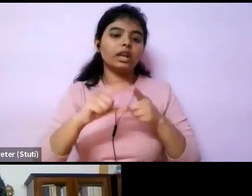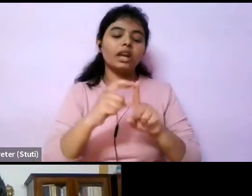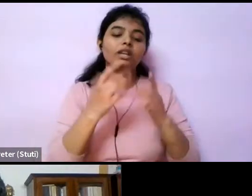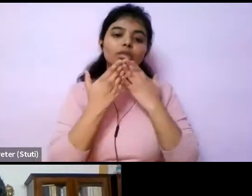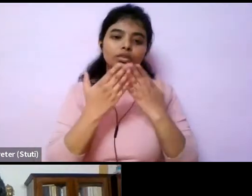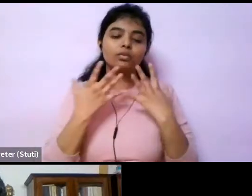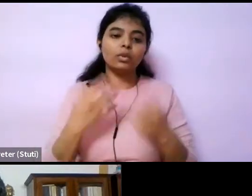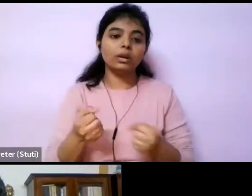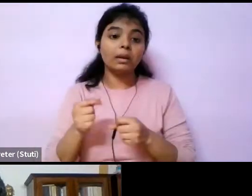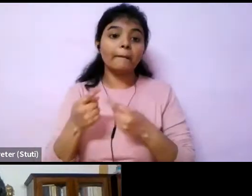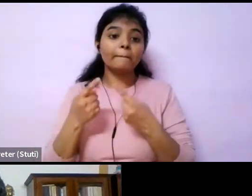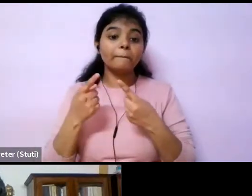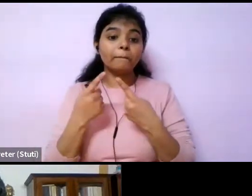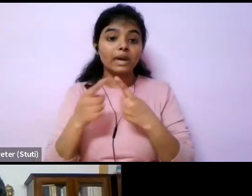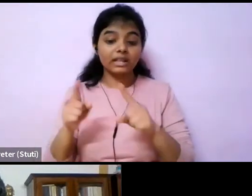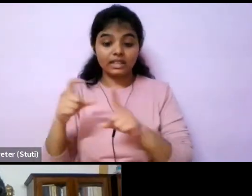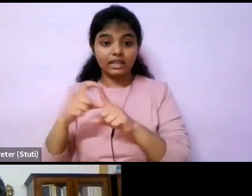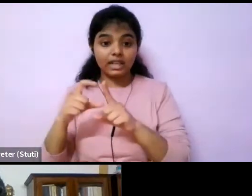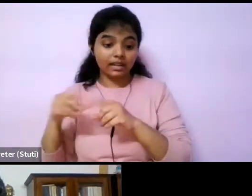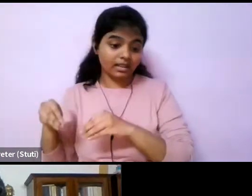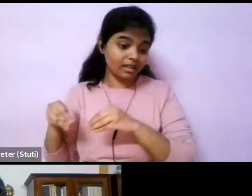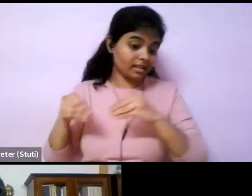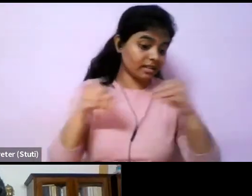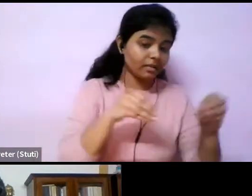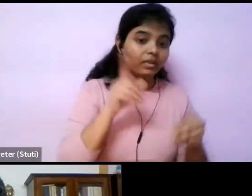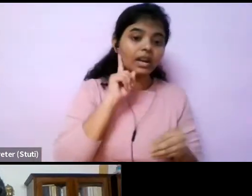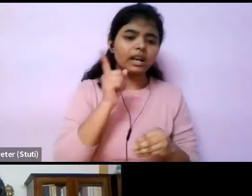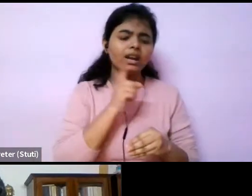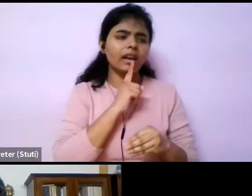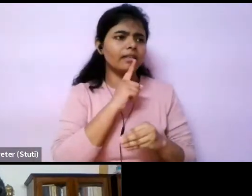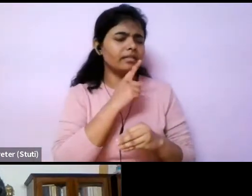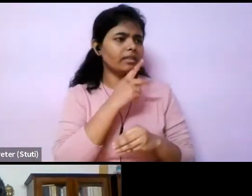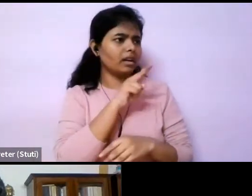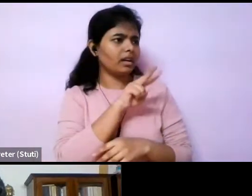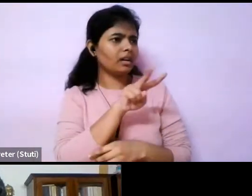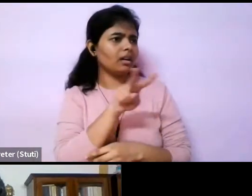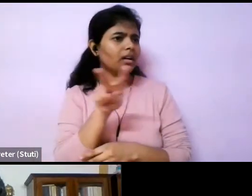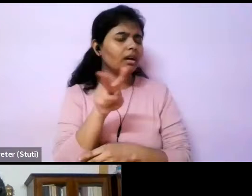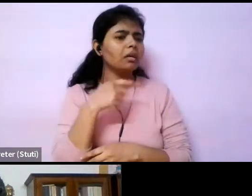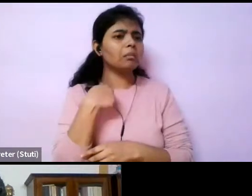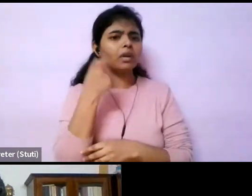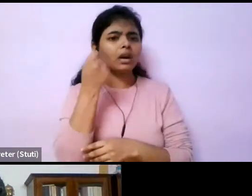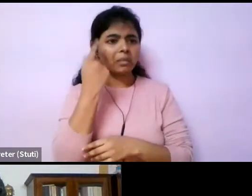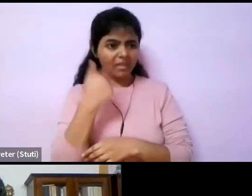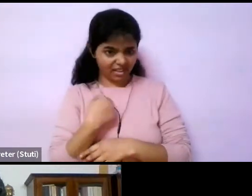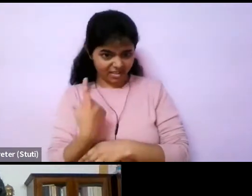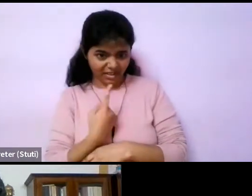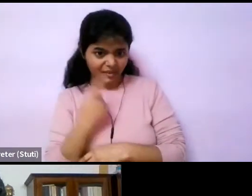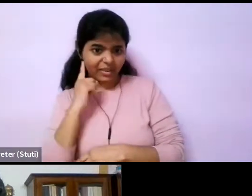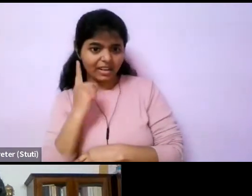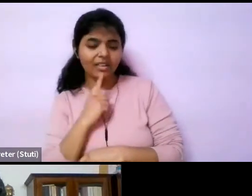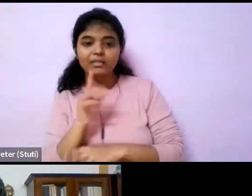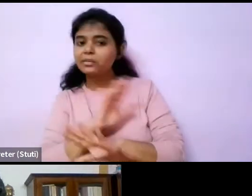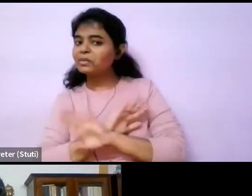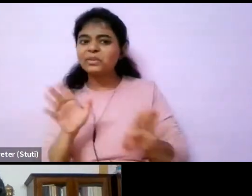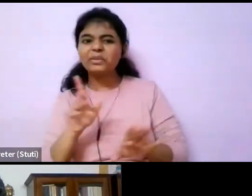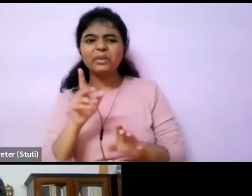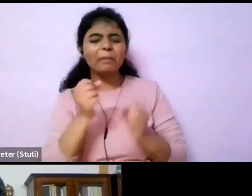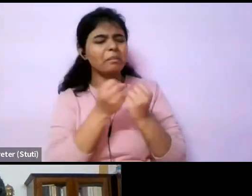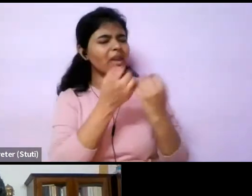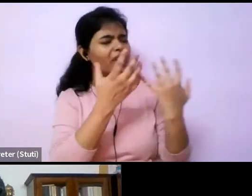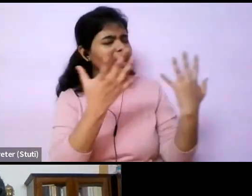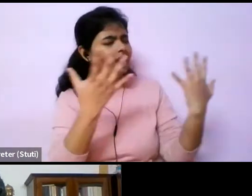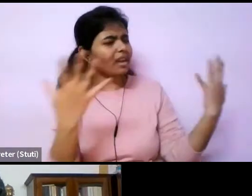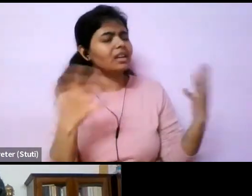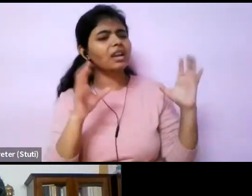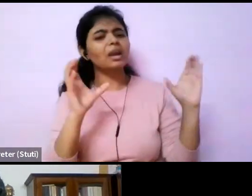to Delhi and he's initiated into sign language, he realizes that he's not alone. He's no longer an individual, but he's part